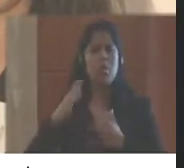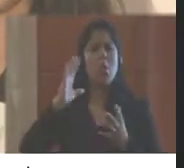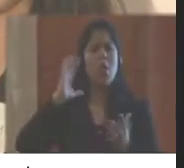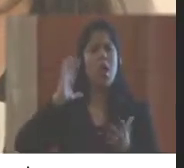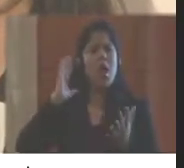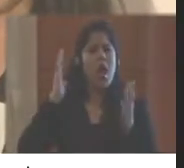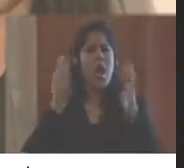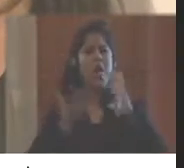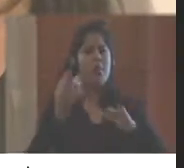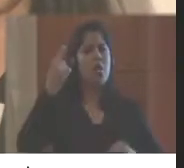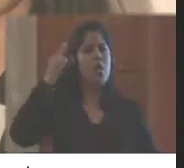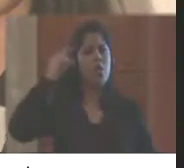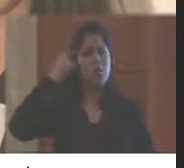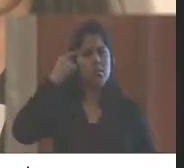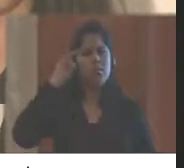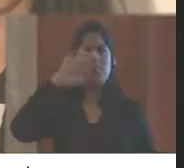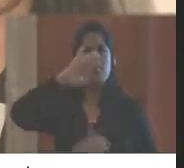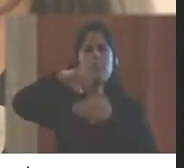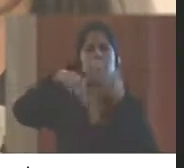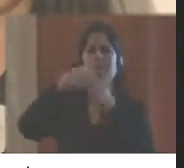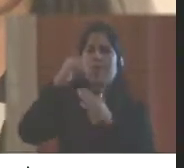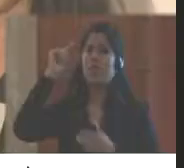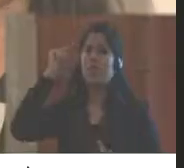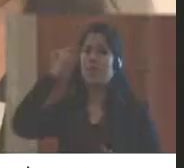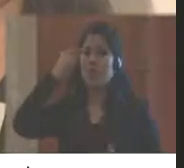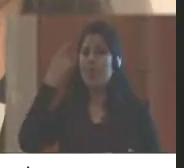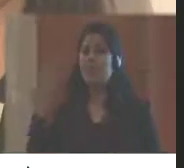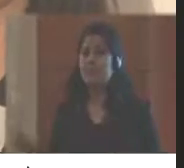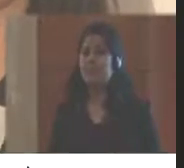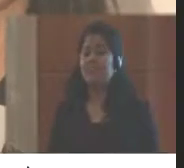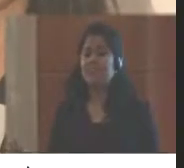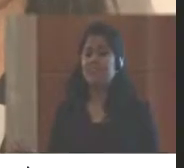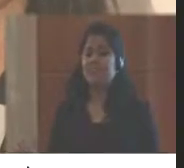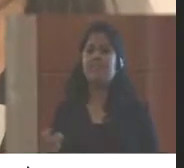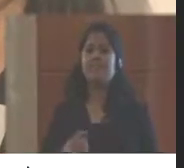carry out a change in awareness of the whole government.